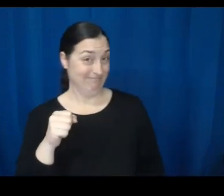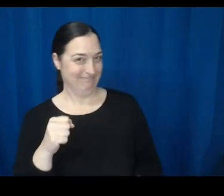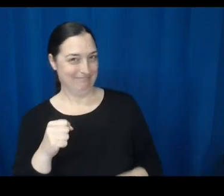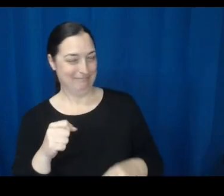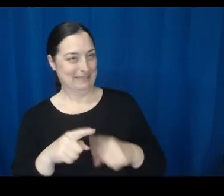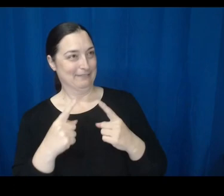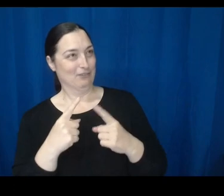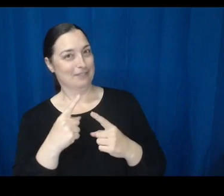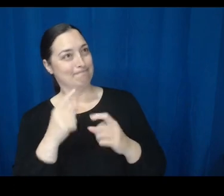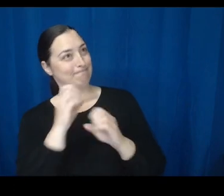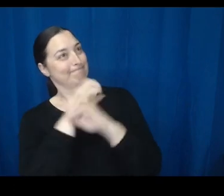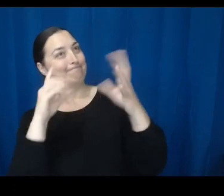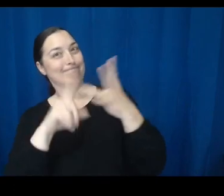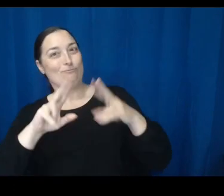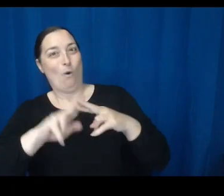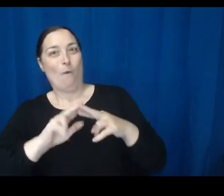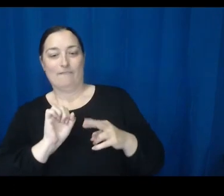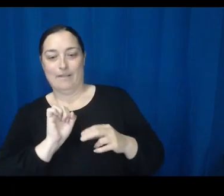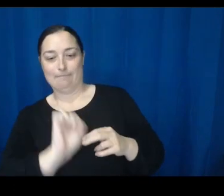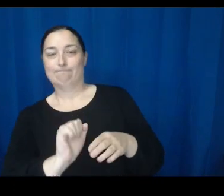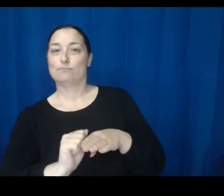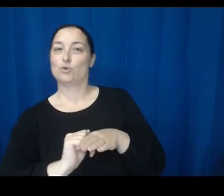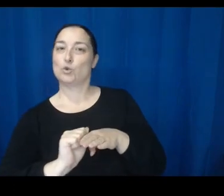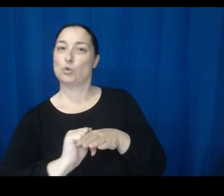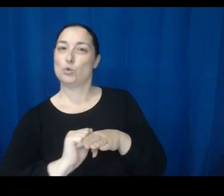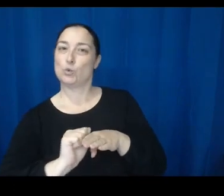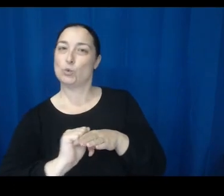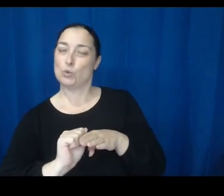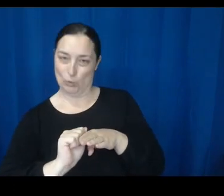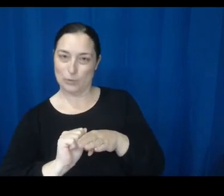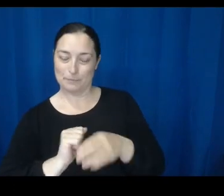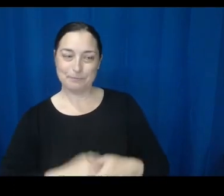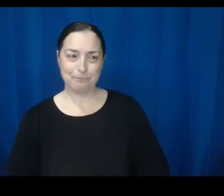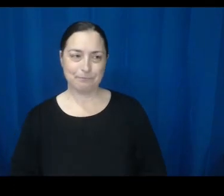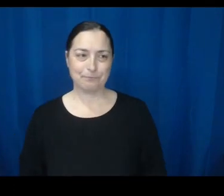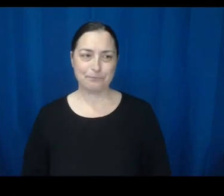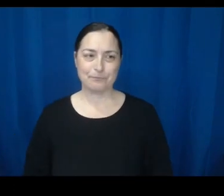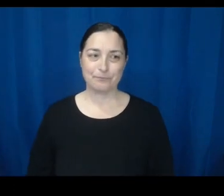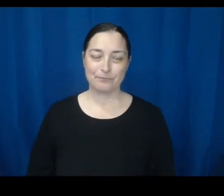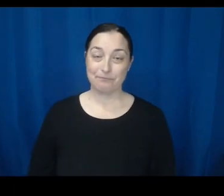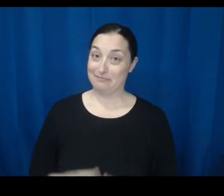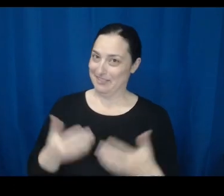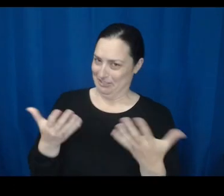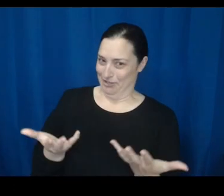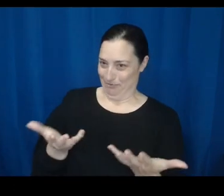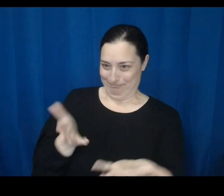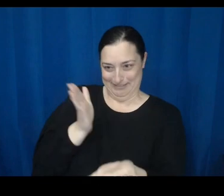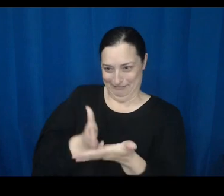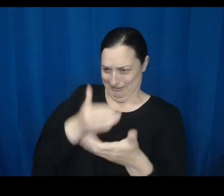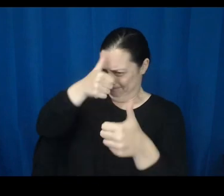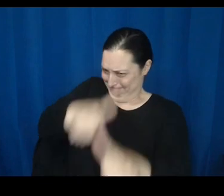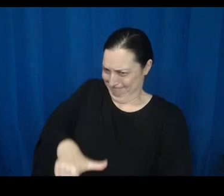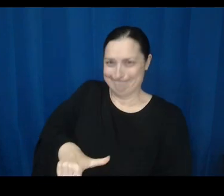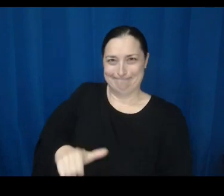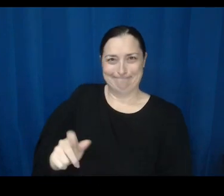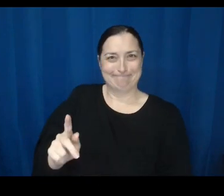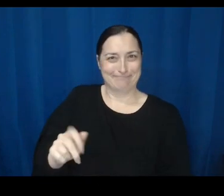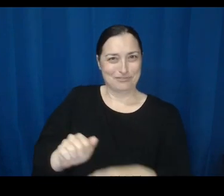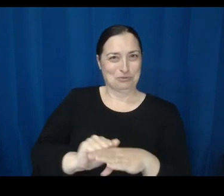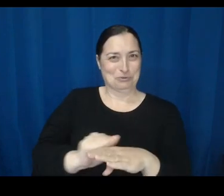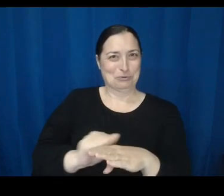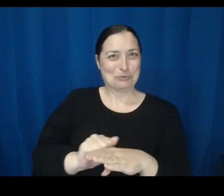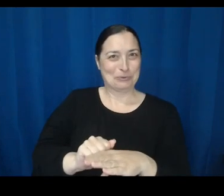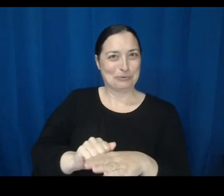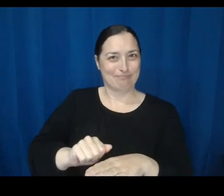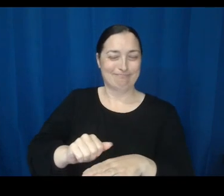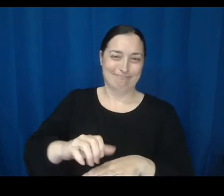about. Mm. Fantastic. Yeah, so we've been getting to know these shoes quite well. Yes. Now,